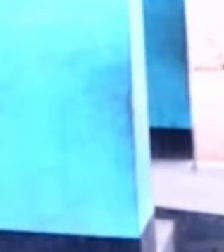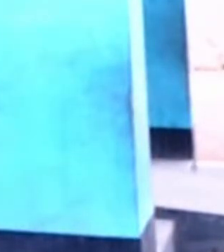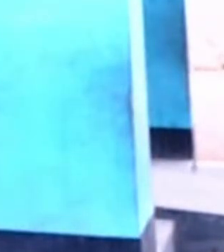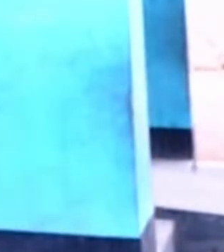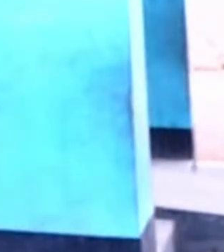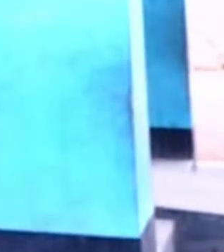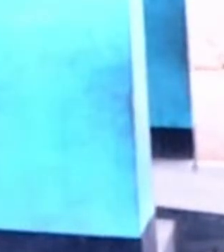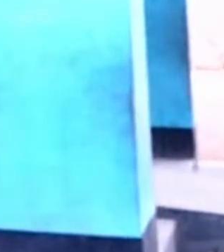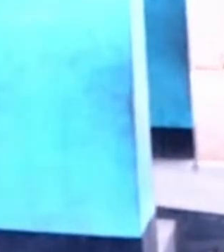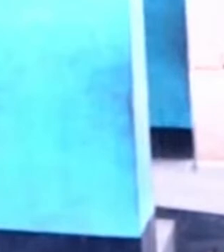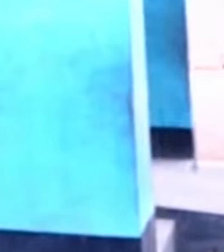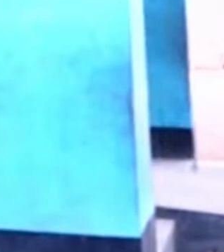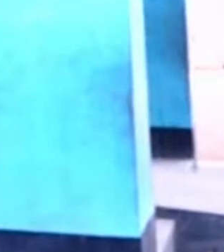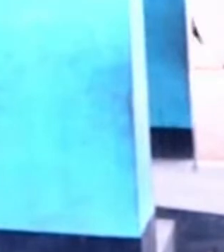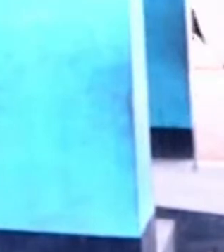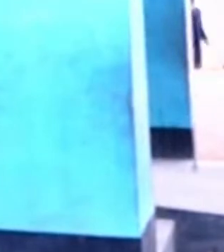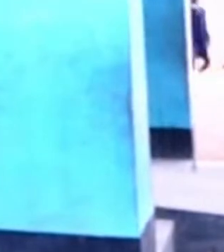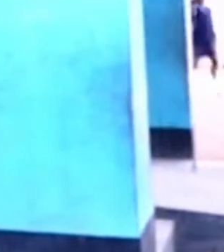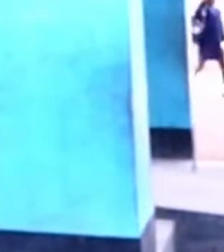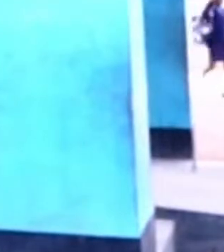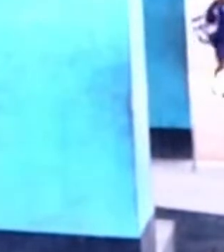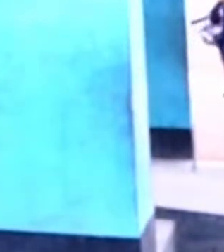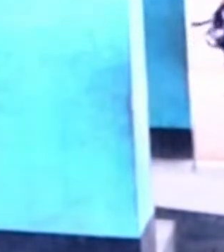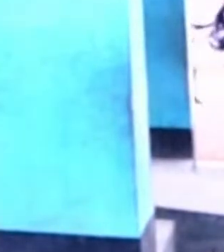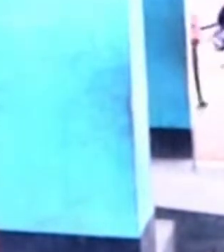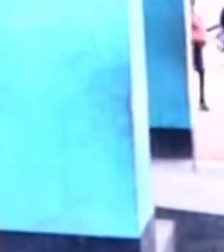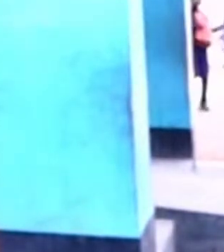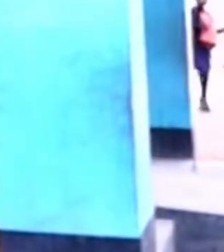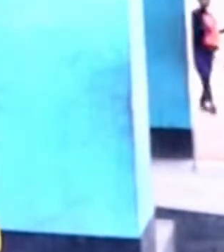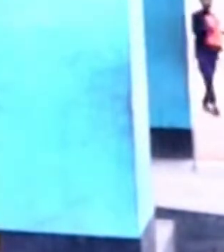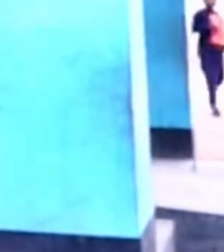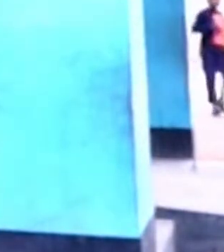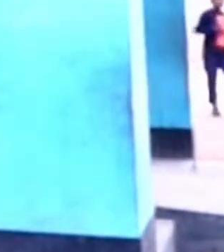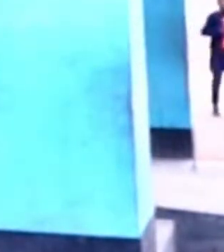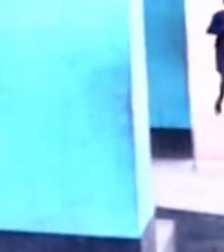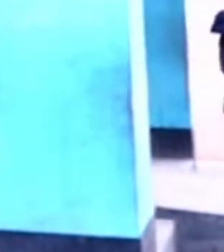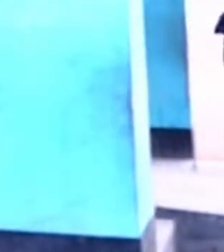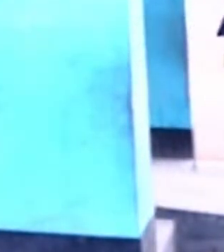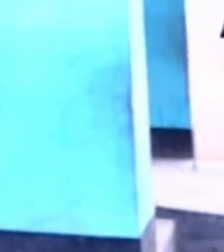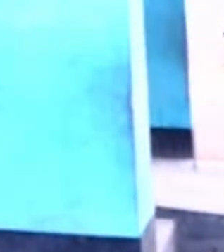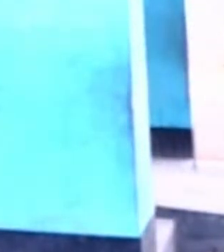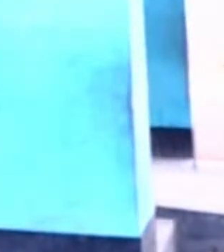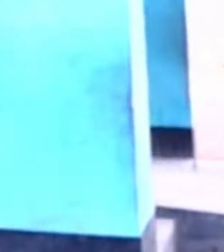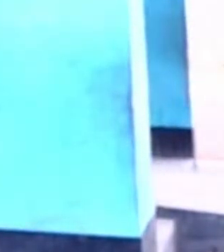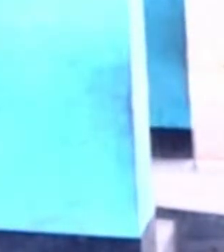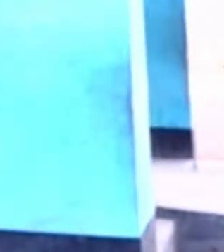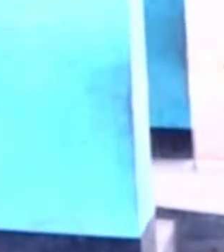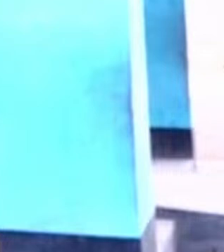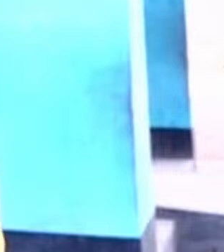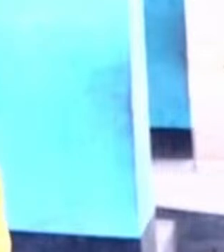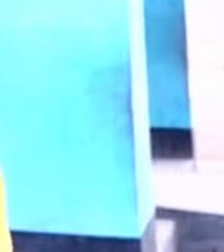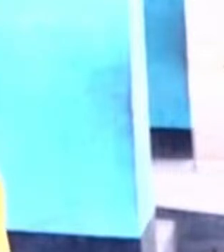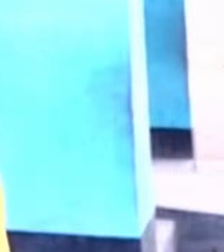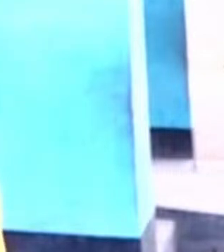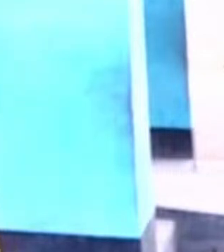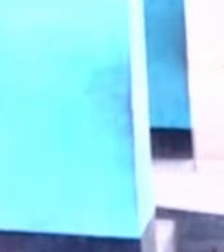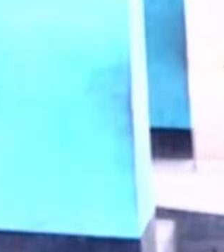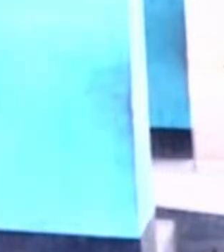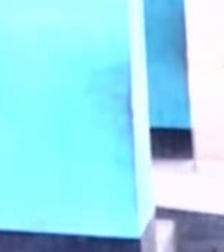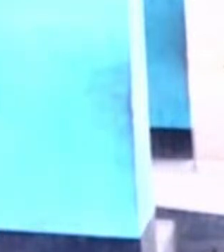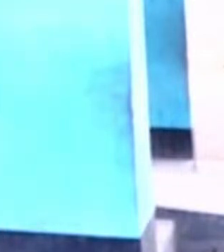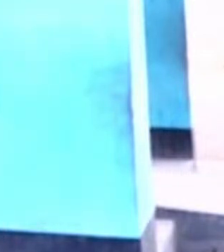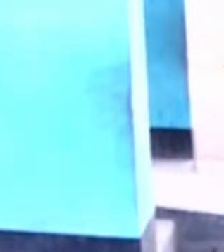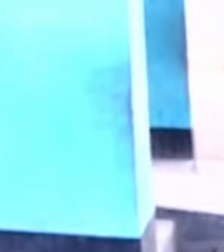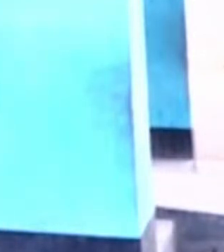this school received about 103 desks from the 2022 CDF allocation. Then again,